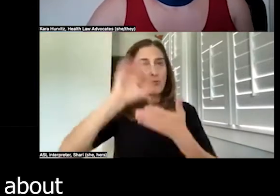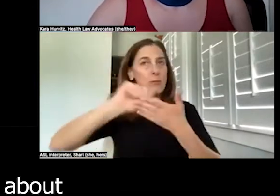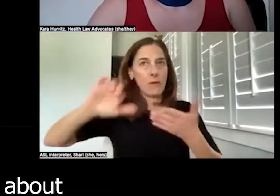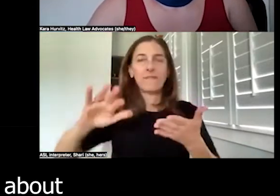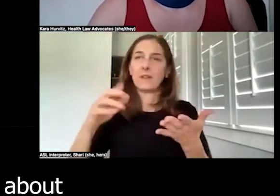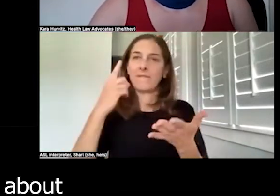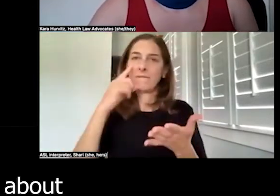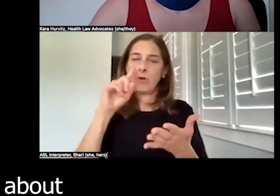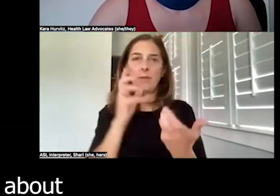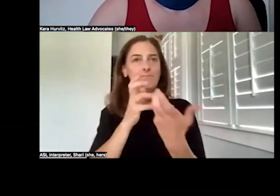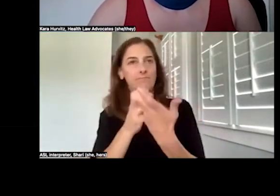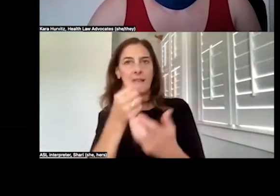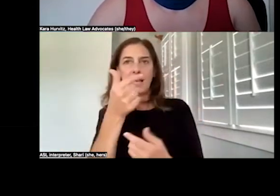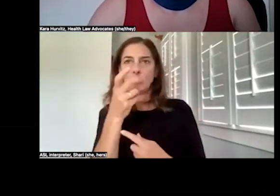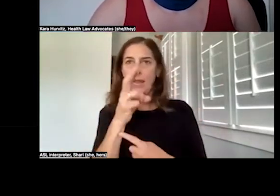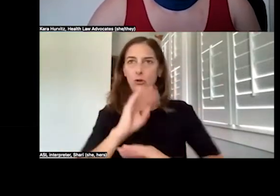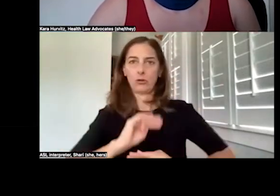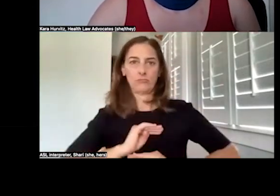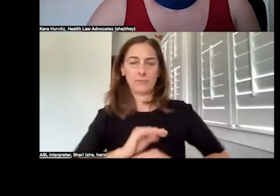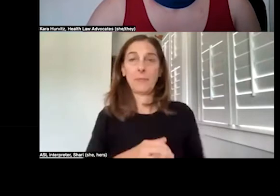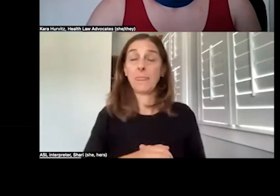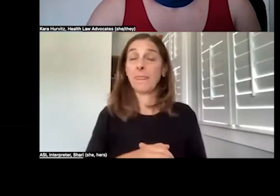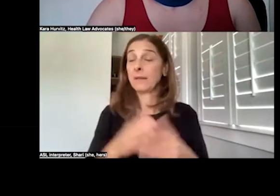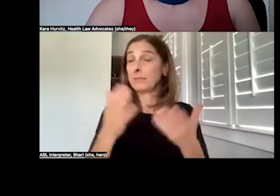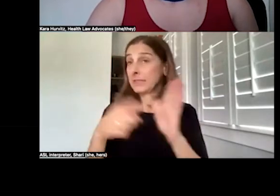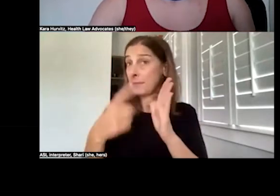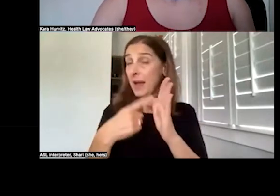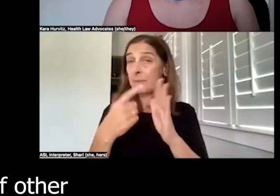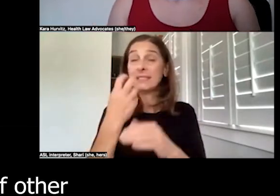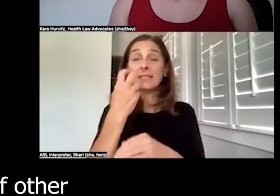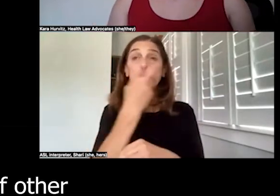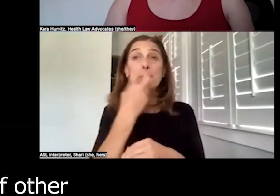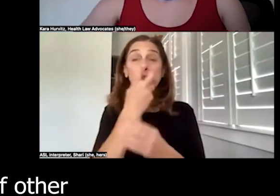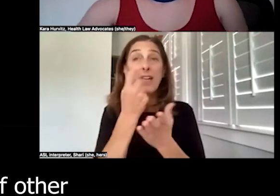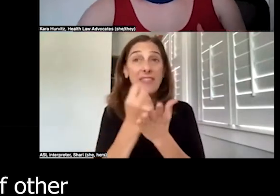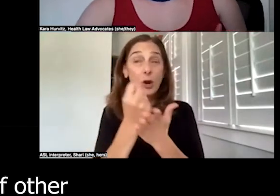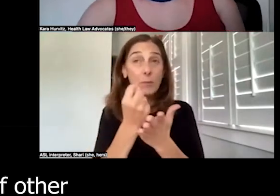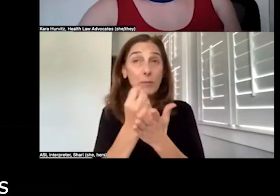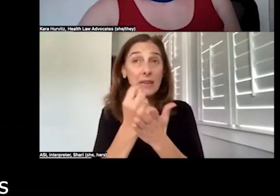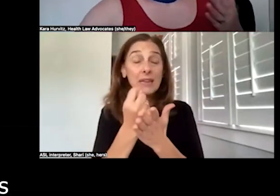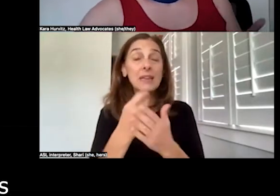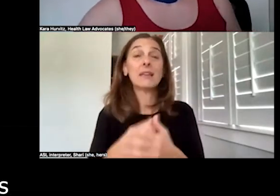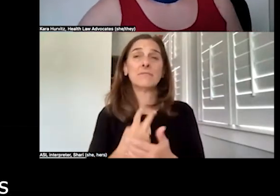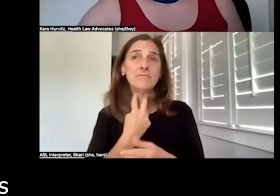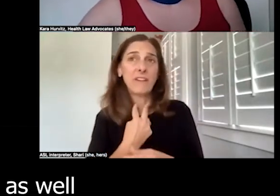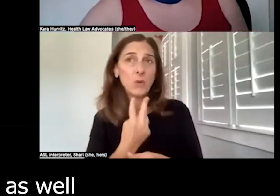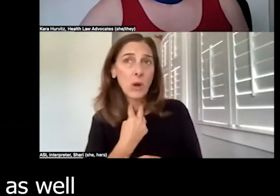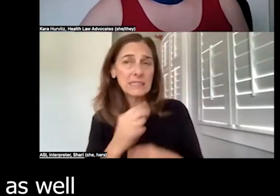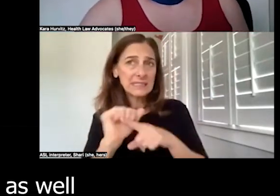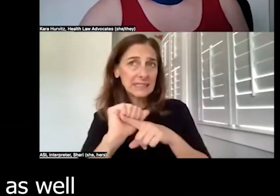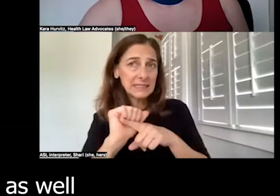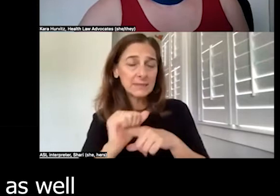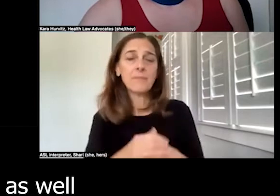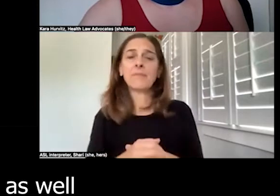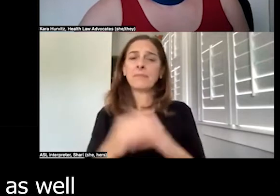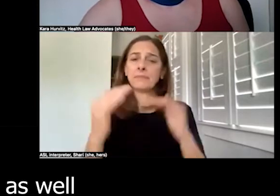might be talking about speech therapy, and there are a handful of other miscellaneous things we might be